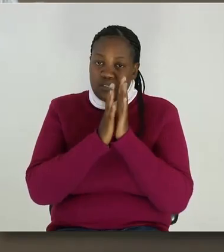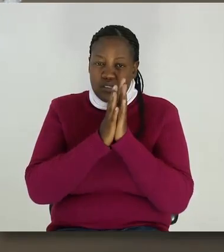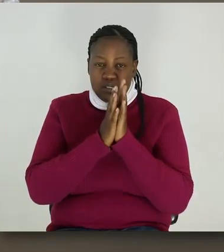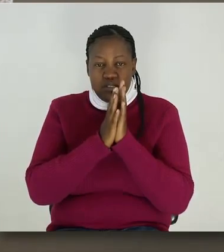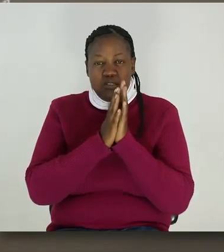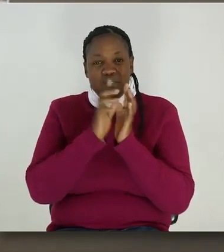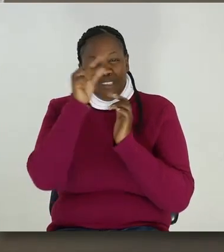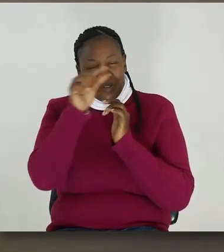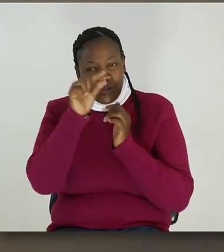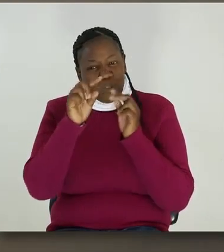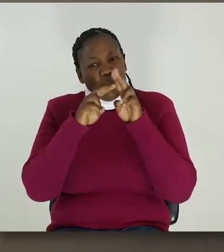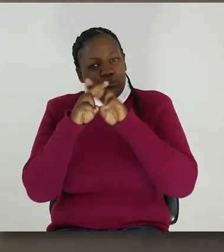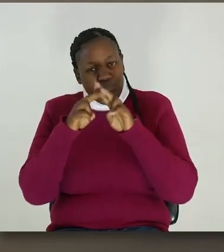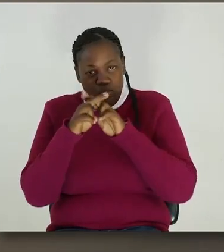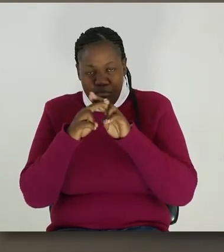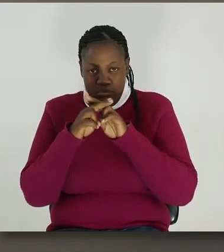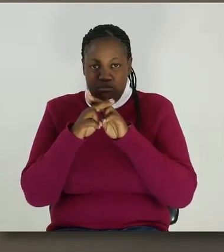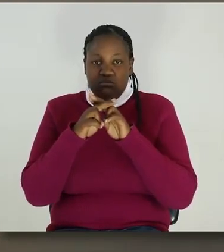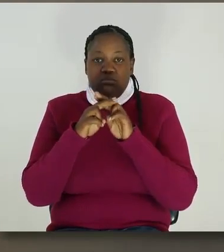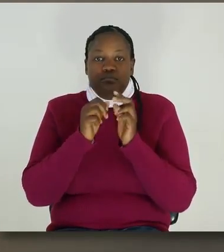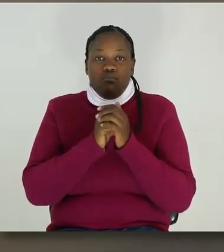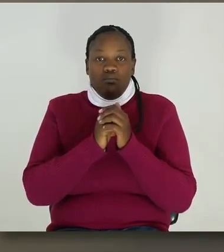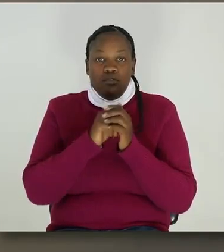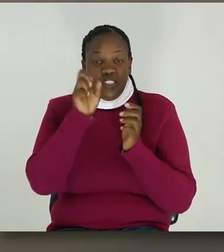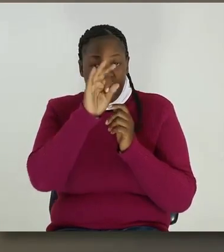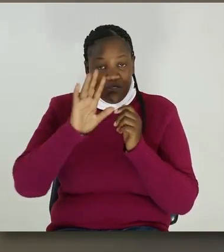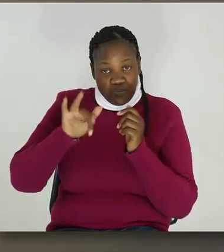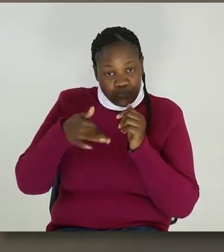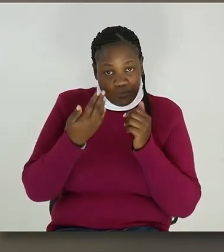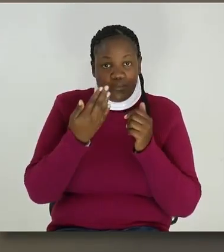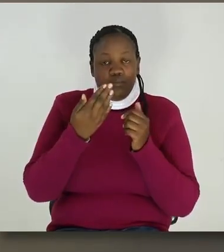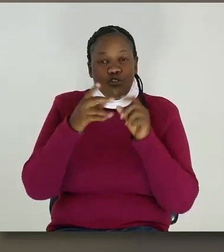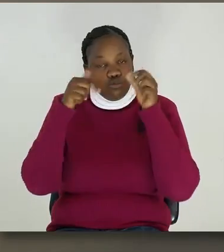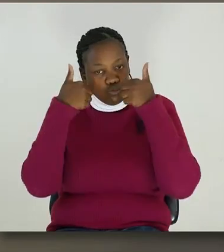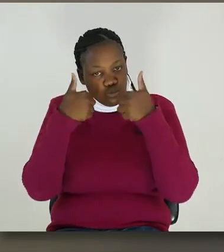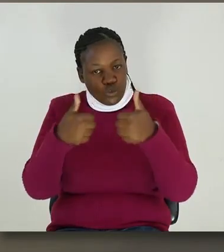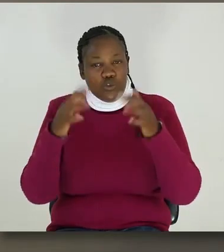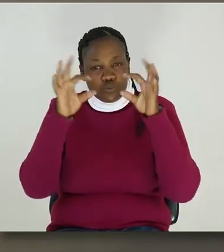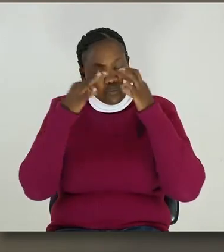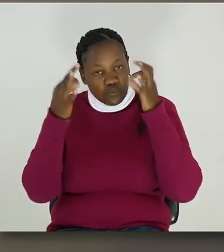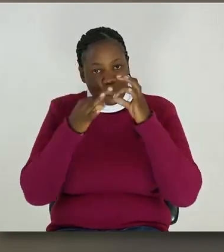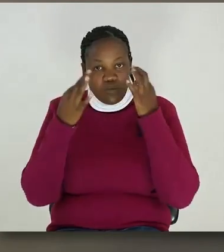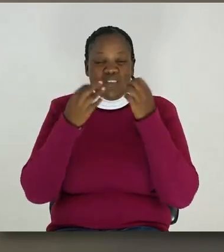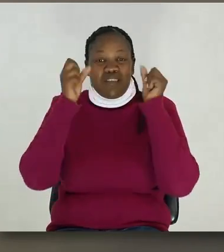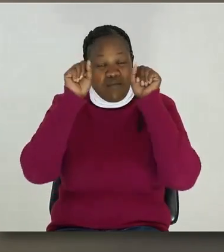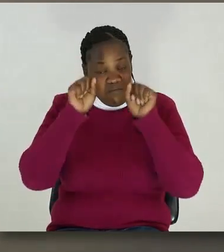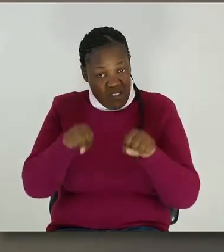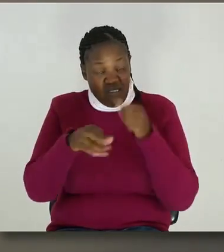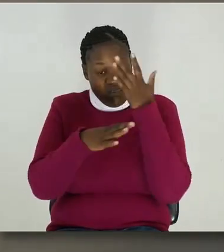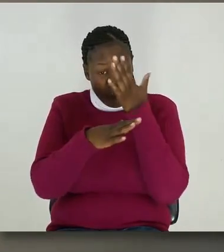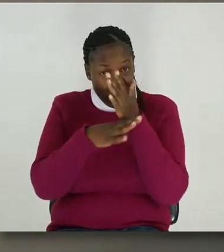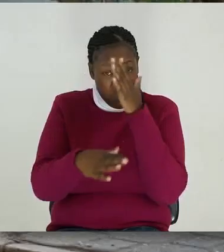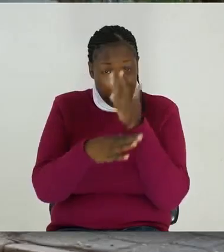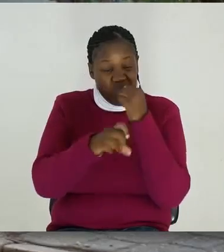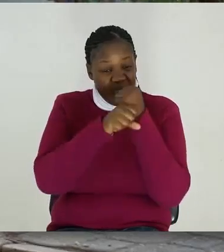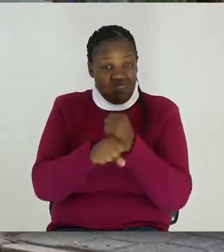choice of words there, okay? I'm nobody's donut. And if you want to be the next best rapper in town, you better pull up your socks in the